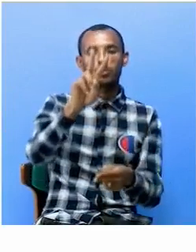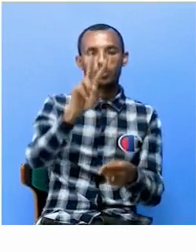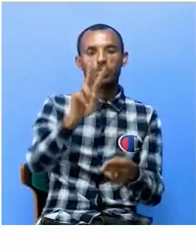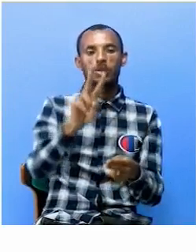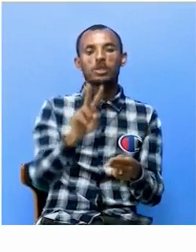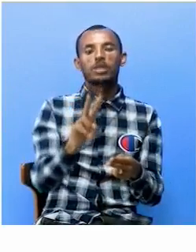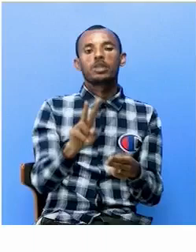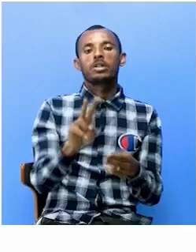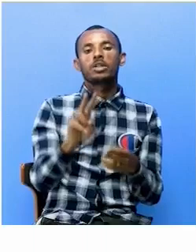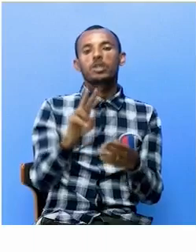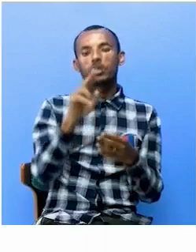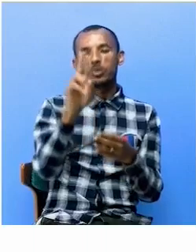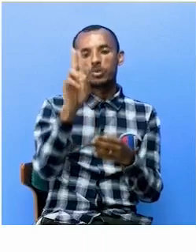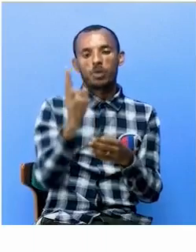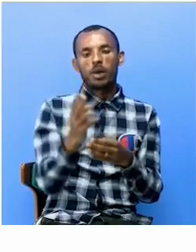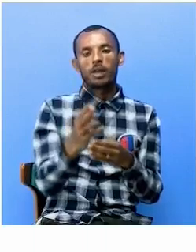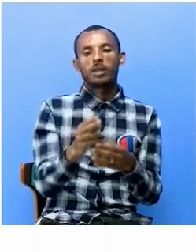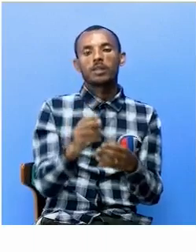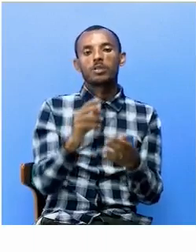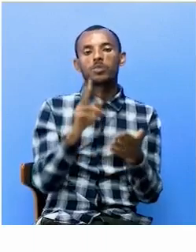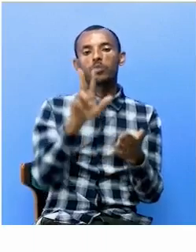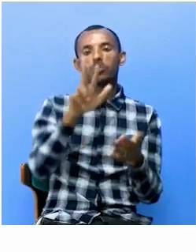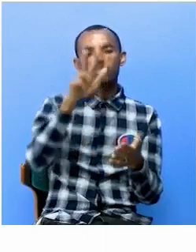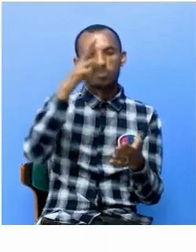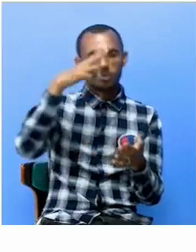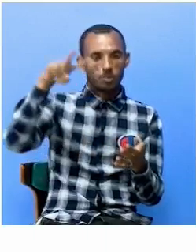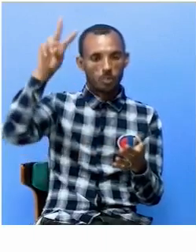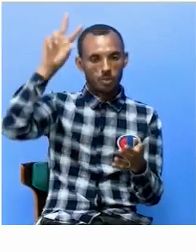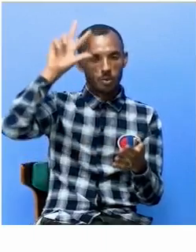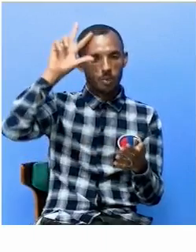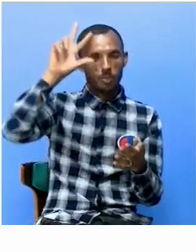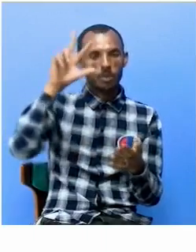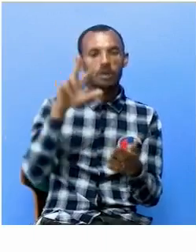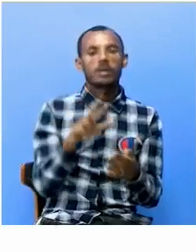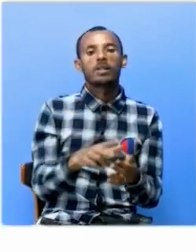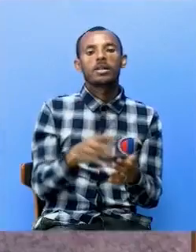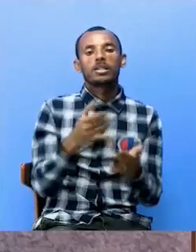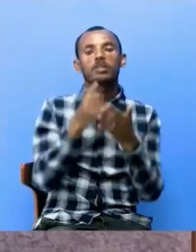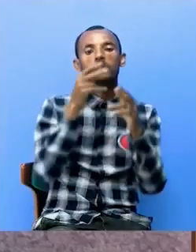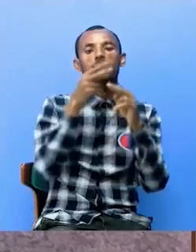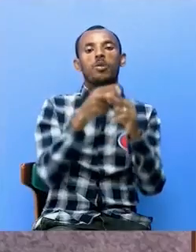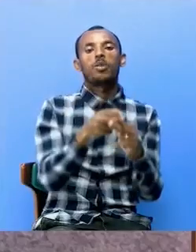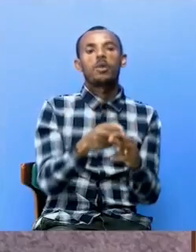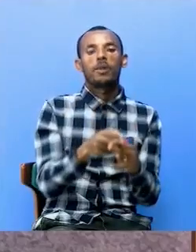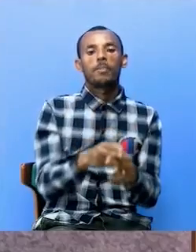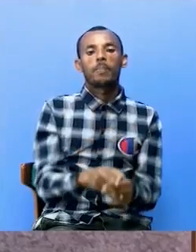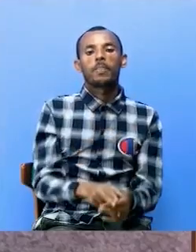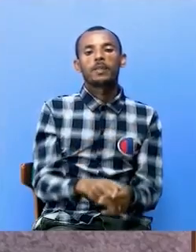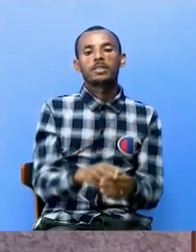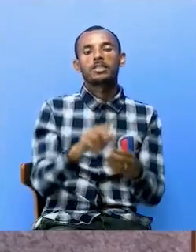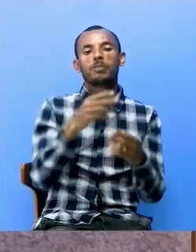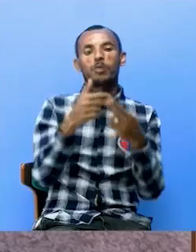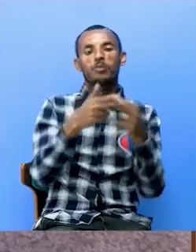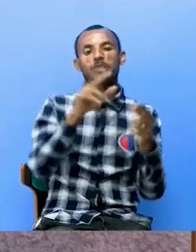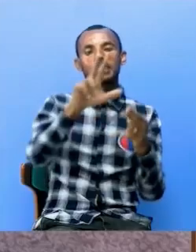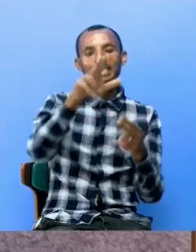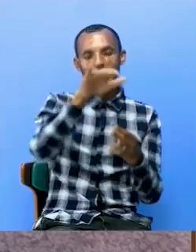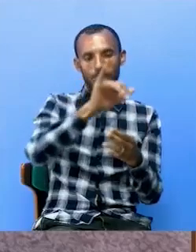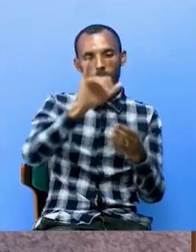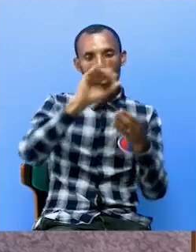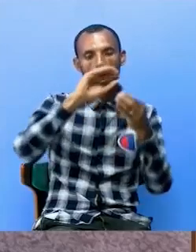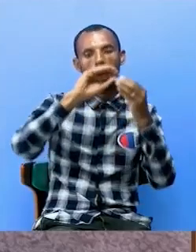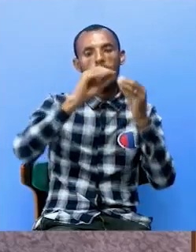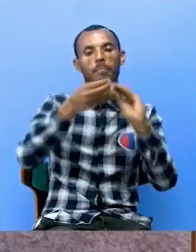usually written as 2 to the power of 3. Okay, this is the product of three identical